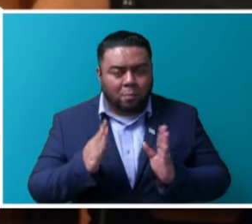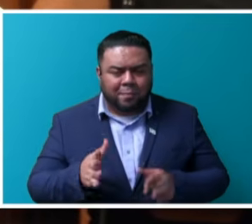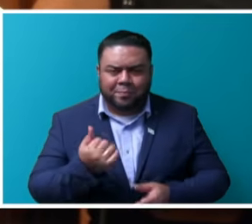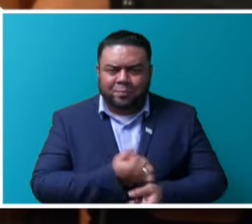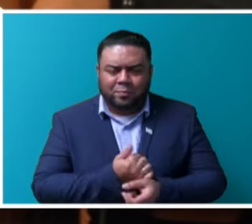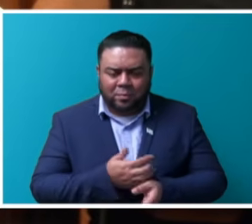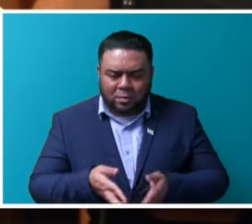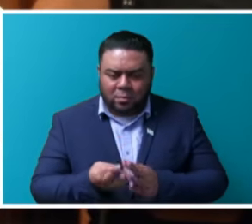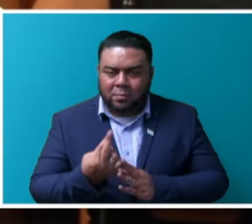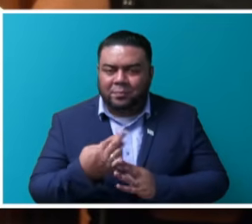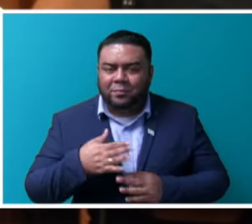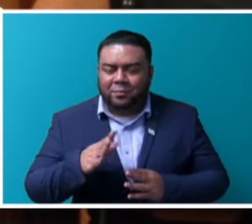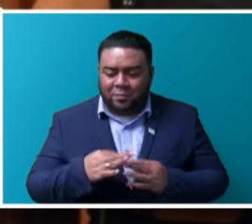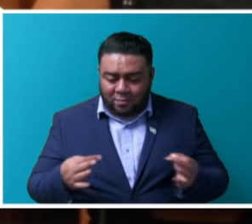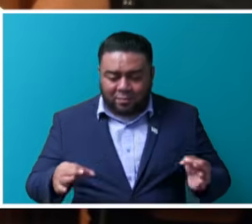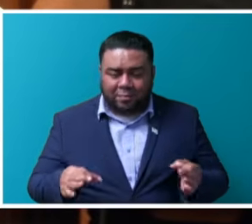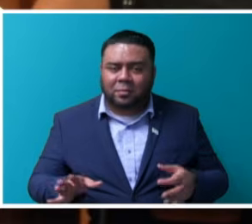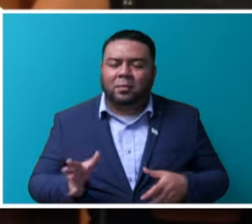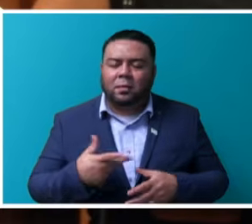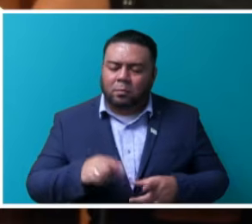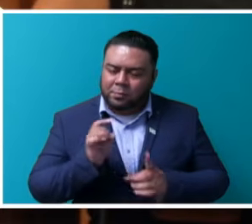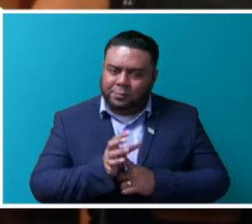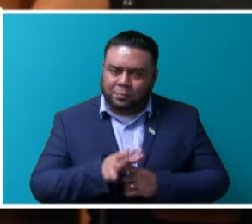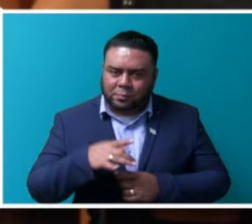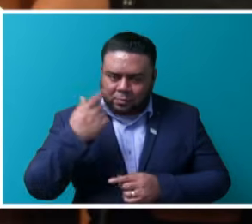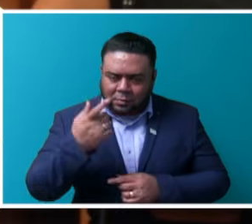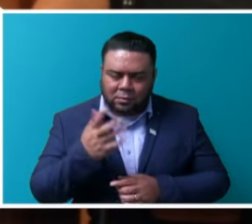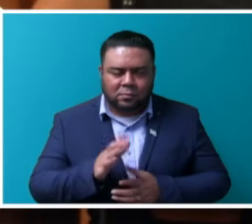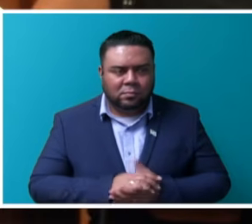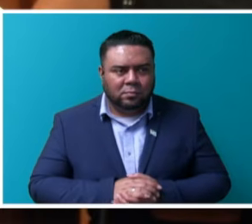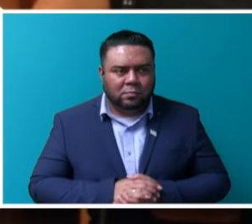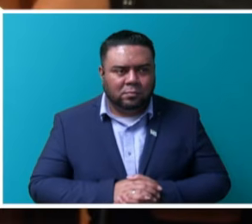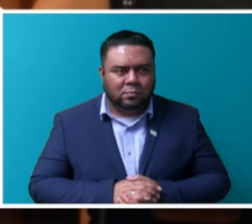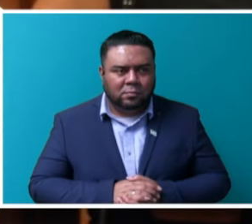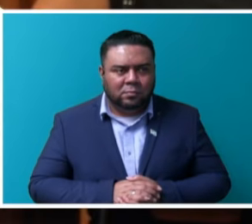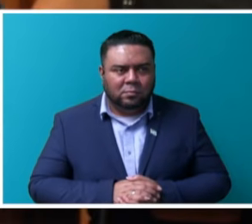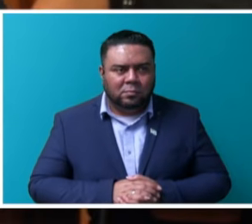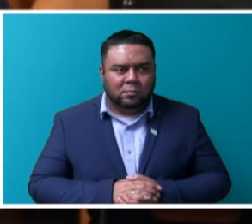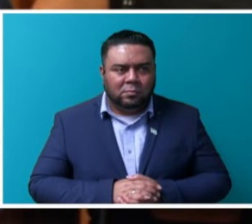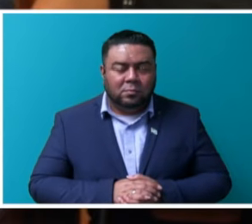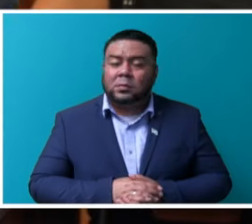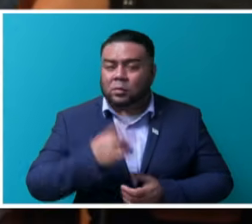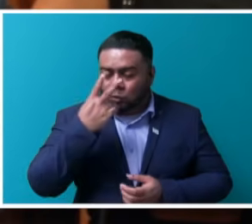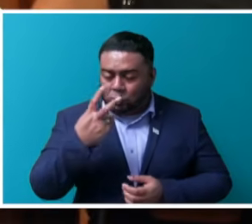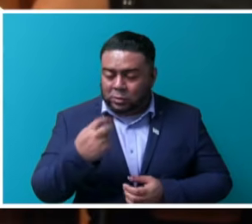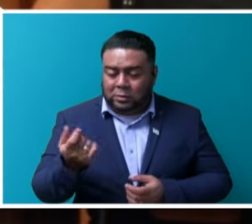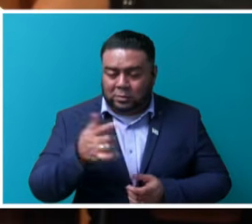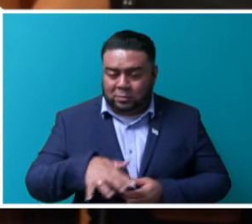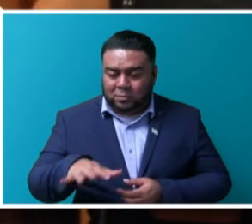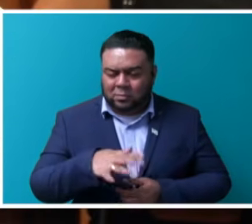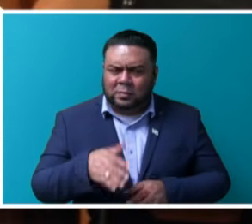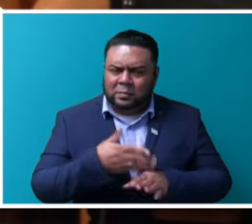rehabilitation facilities, supporting battle communities that care for our most vulnerable. In the tourism sector, a